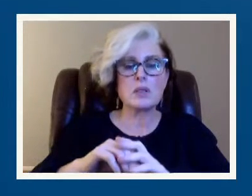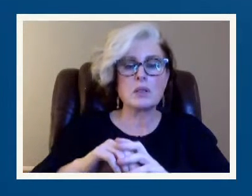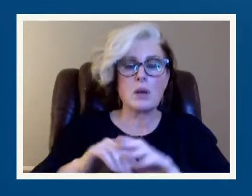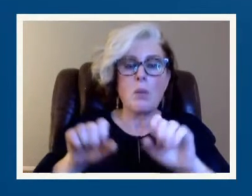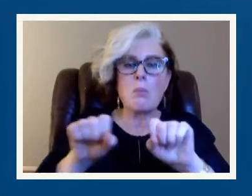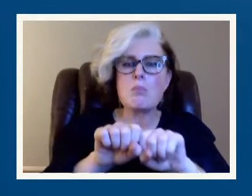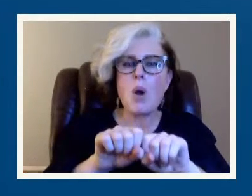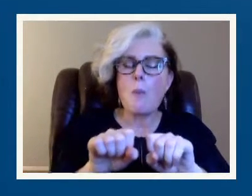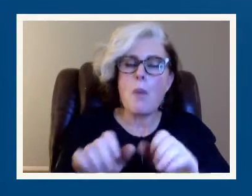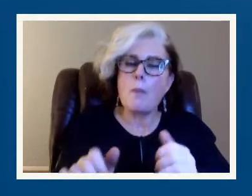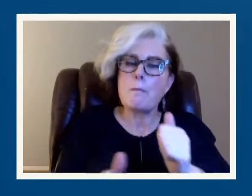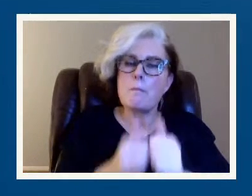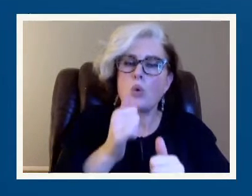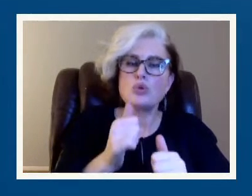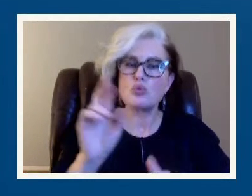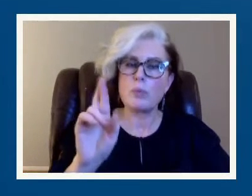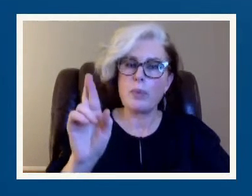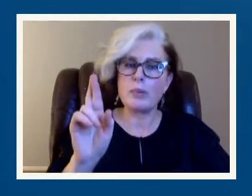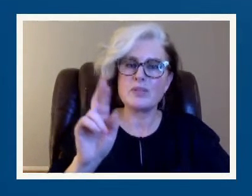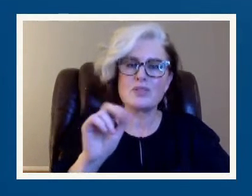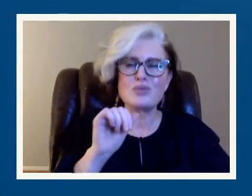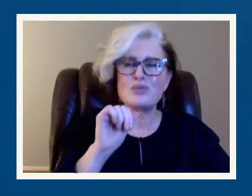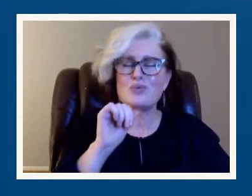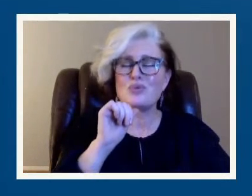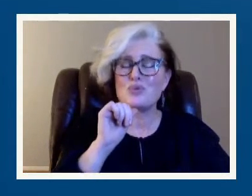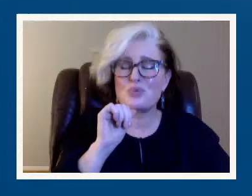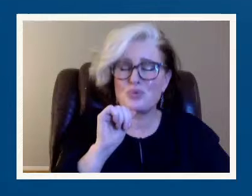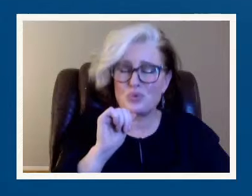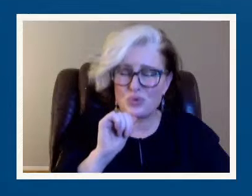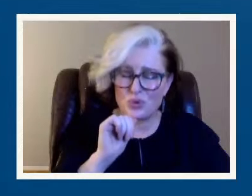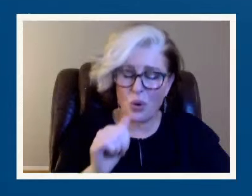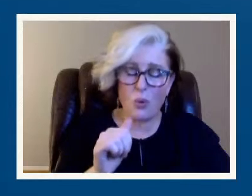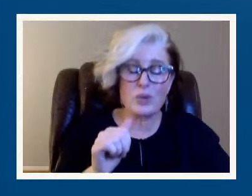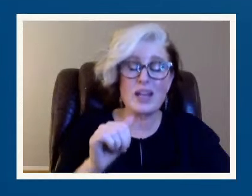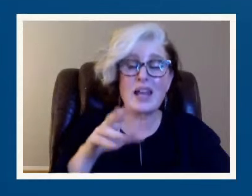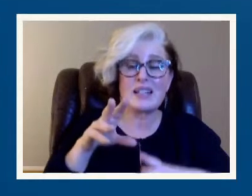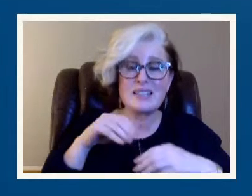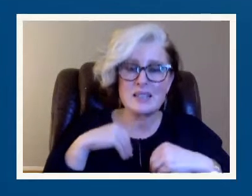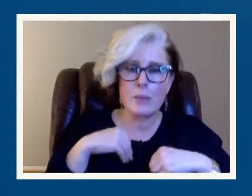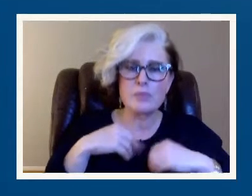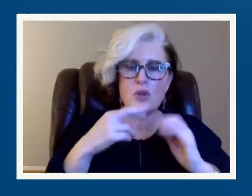Republican politicians aren't even pretending that the rules apply to them anymore.